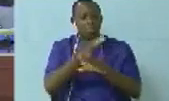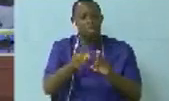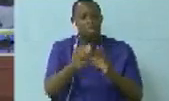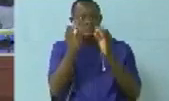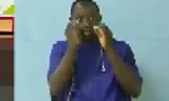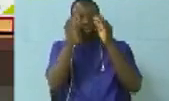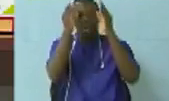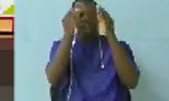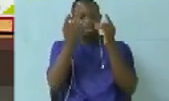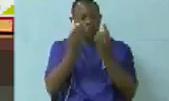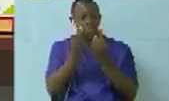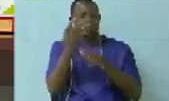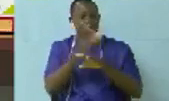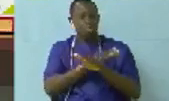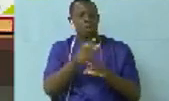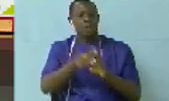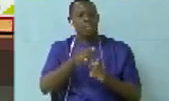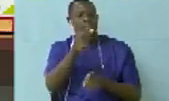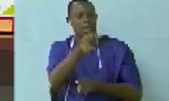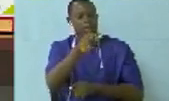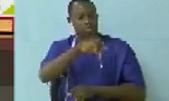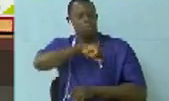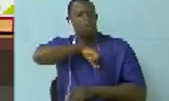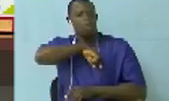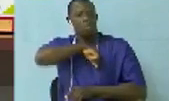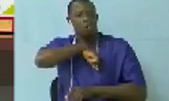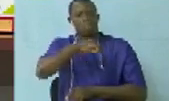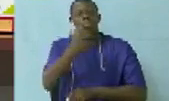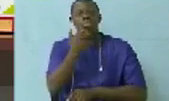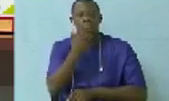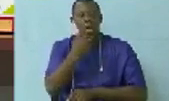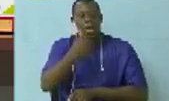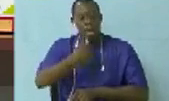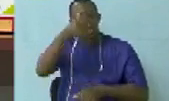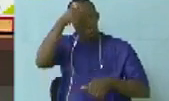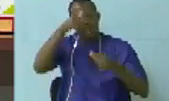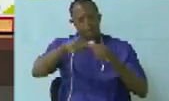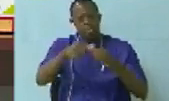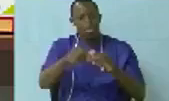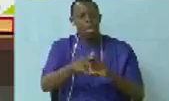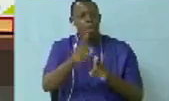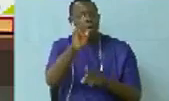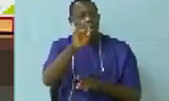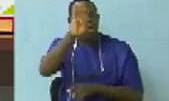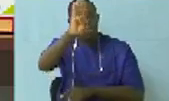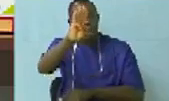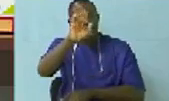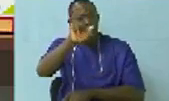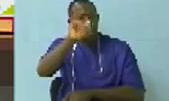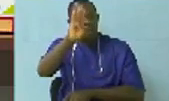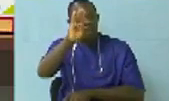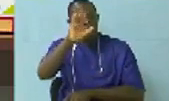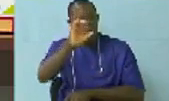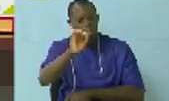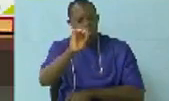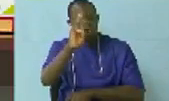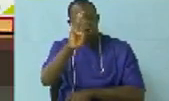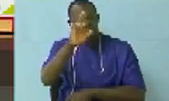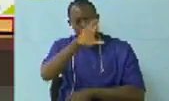That was my own line, so I remember, but I can't remember Babukar's number now.